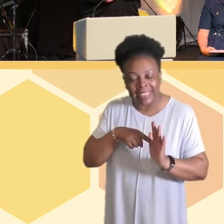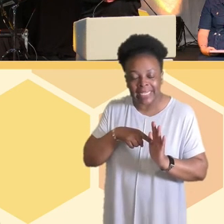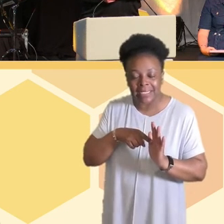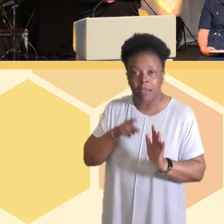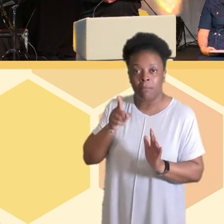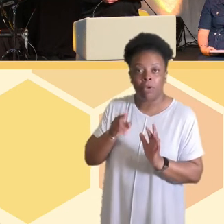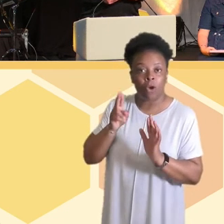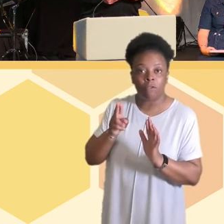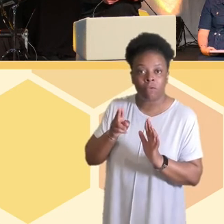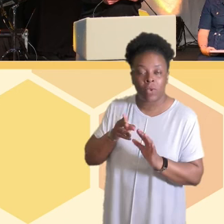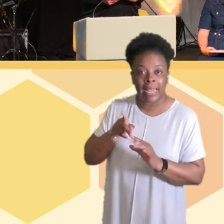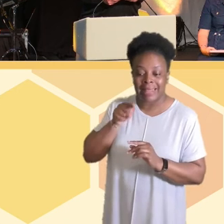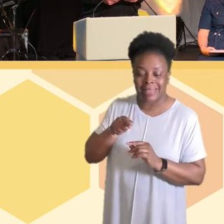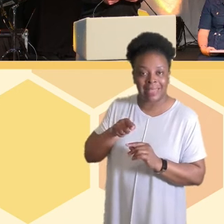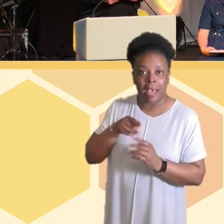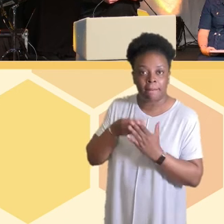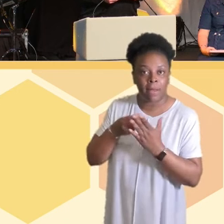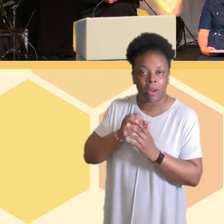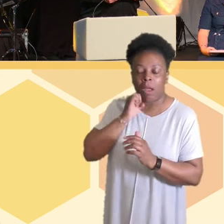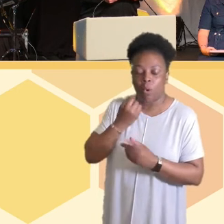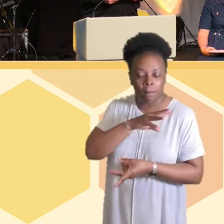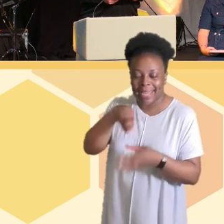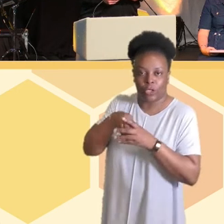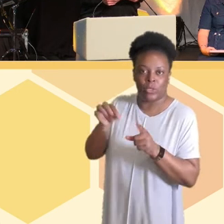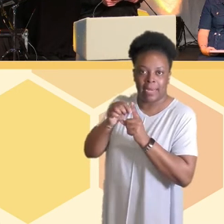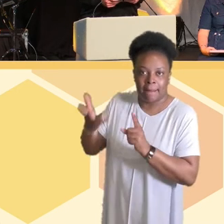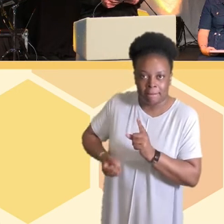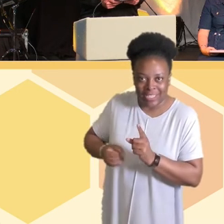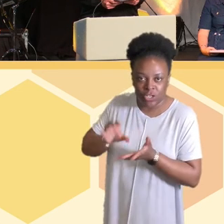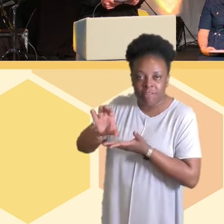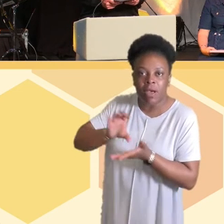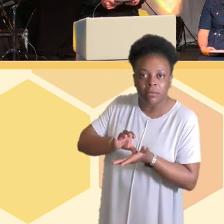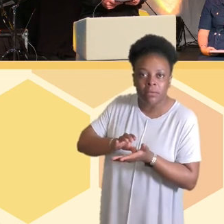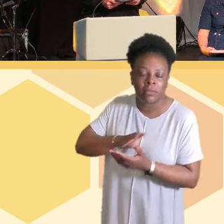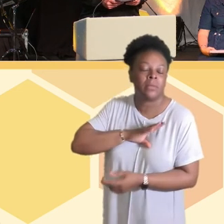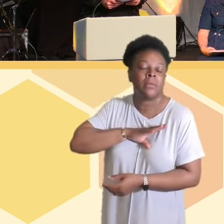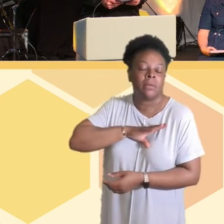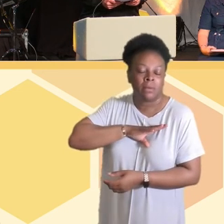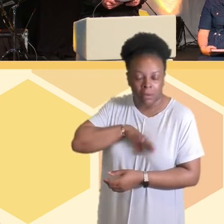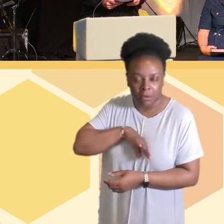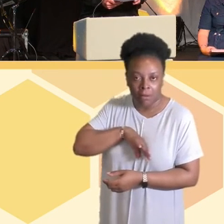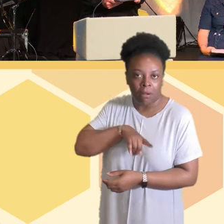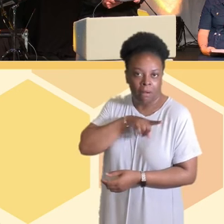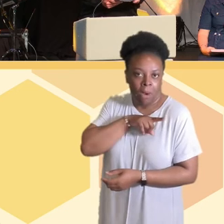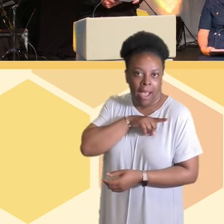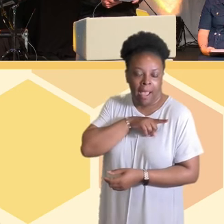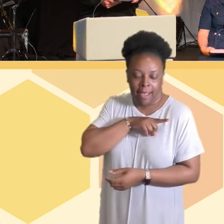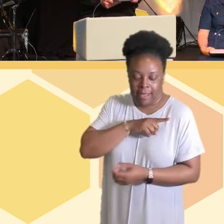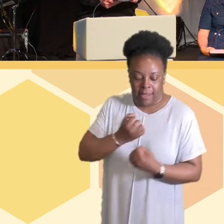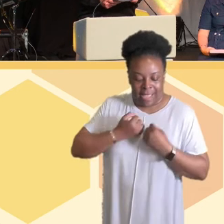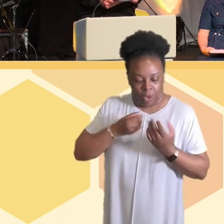to go into the pension fund. This will be welcome relief at a time when the finances of all our